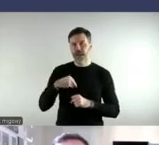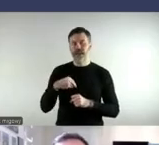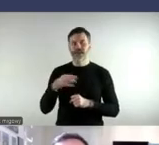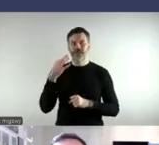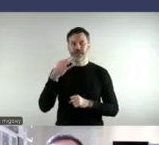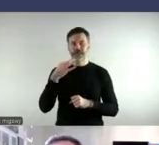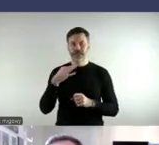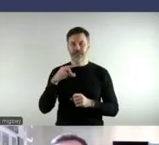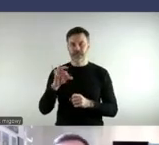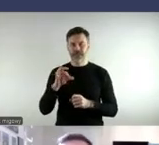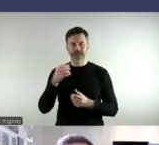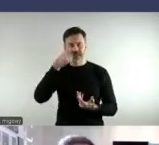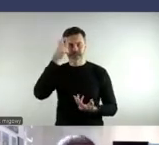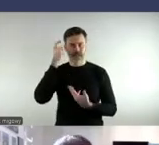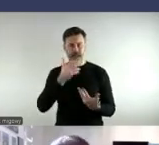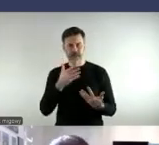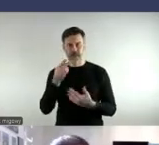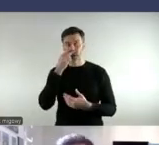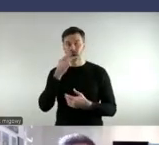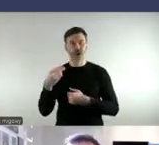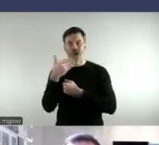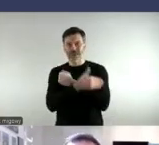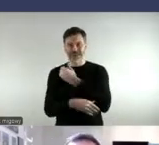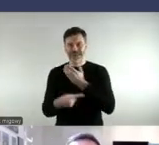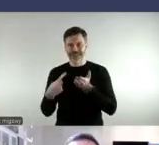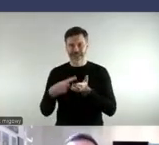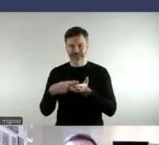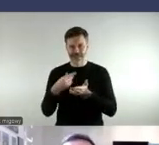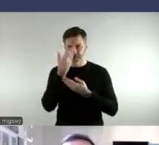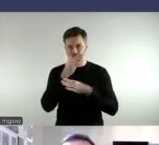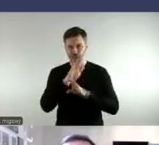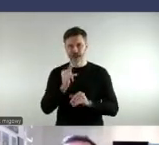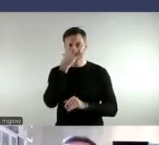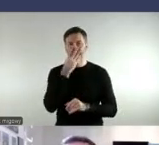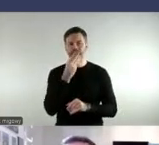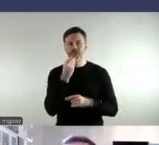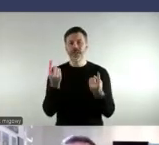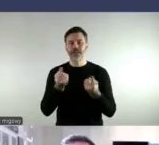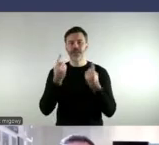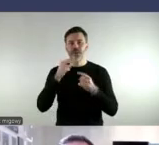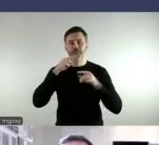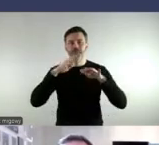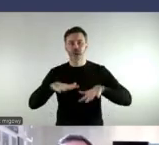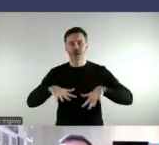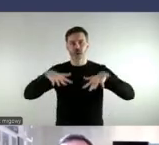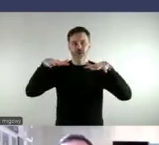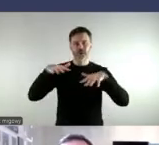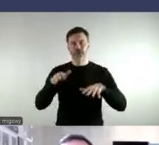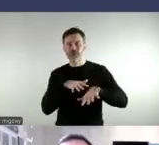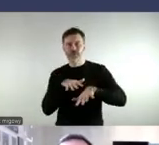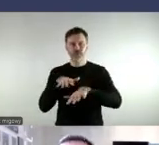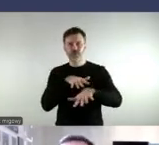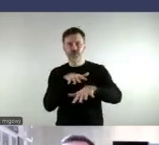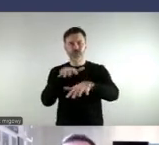and run together with our services. And this is the last slide showing the situation, the flooding